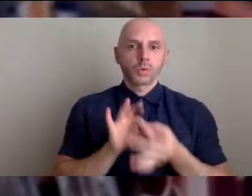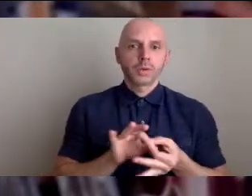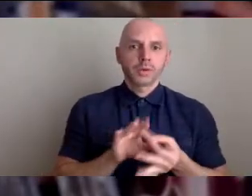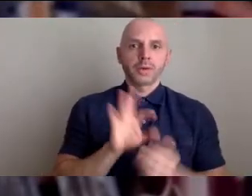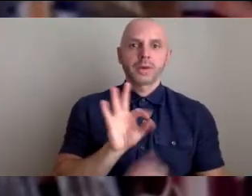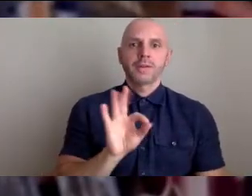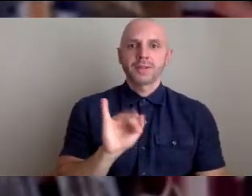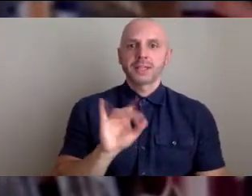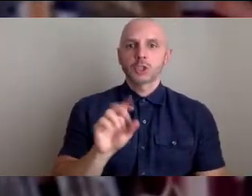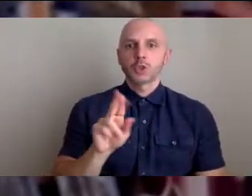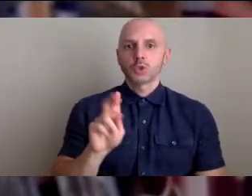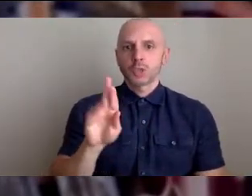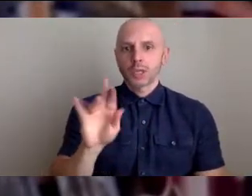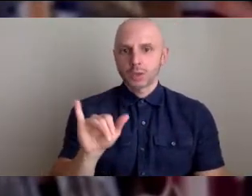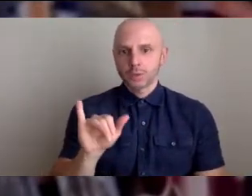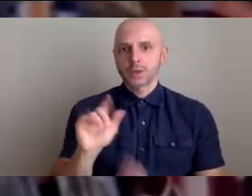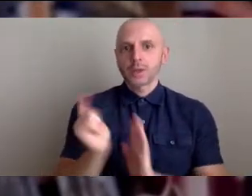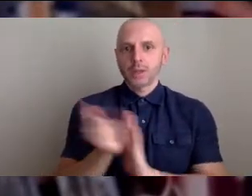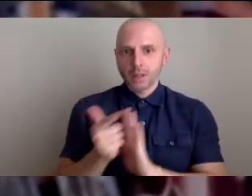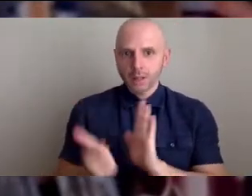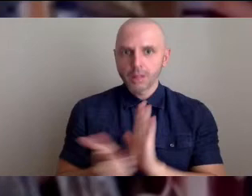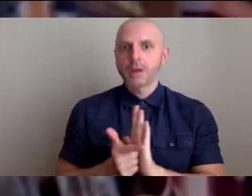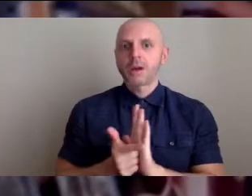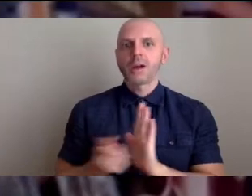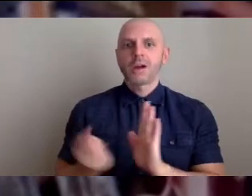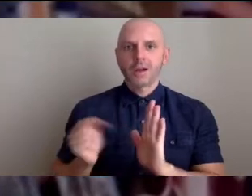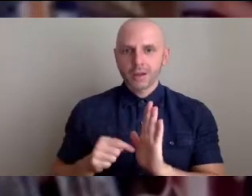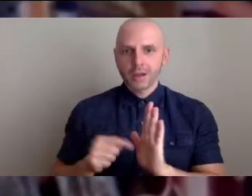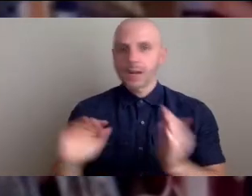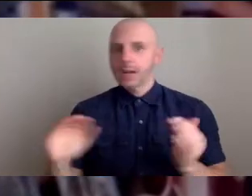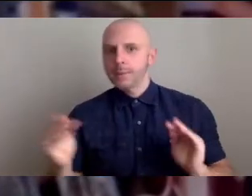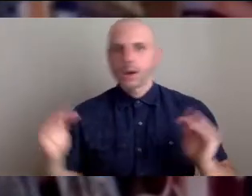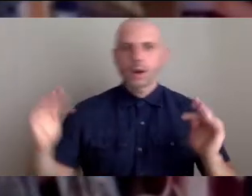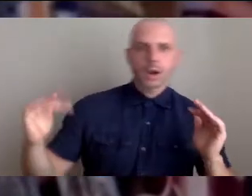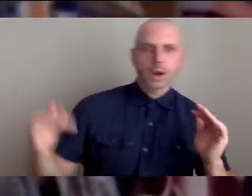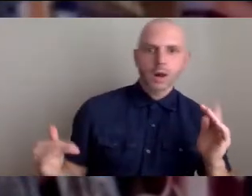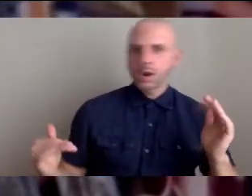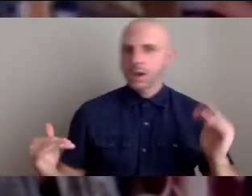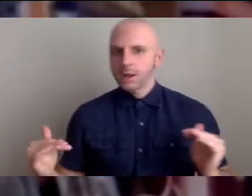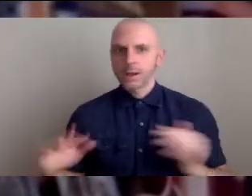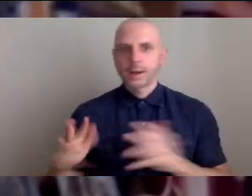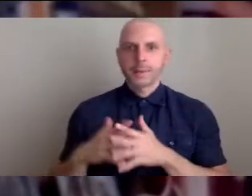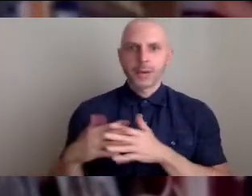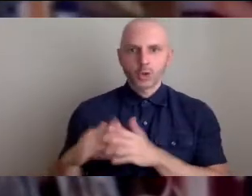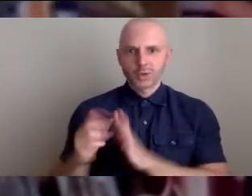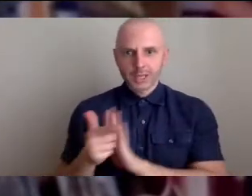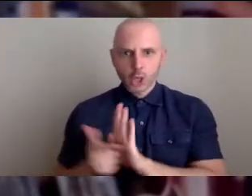Comparative Law. And again, I've got really valuable input from my colleagues while working on that.